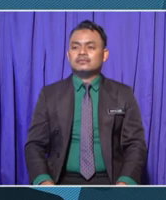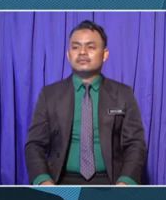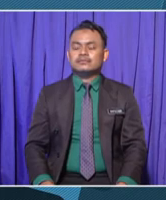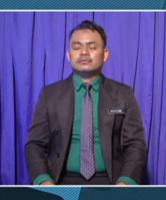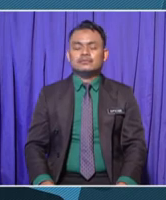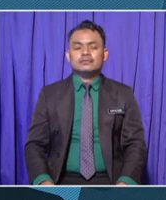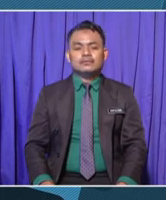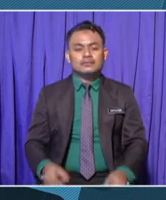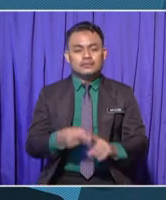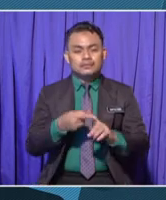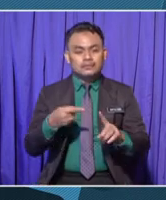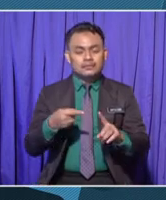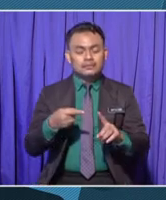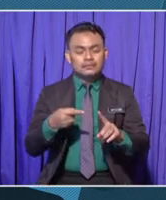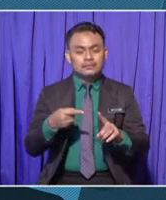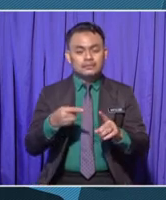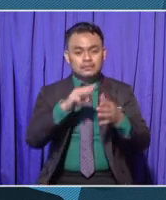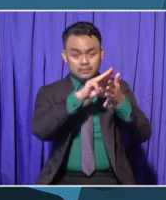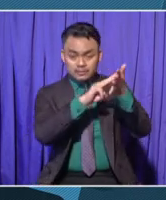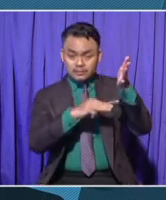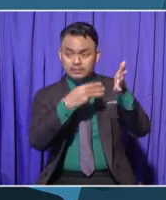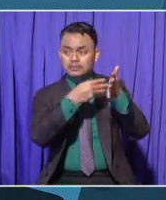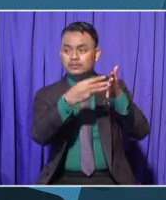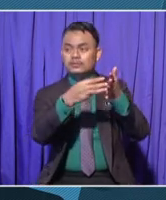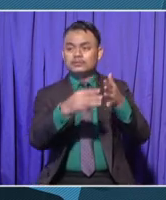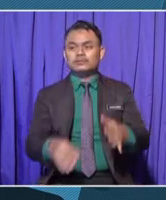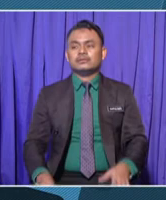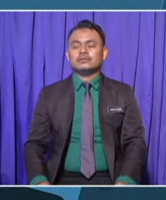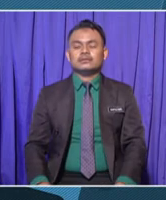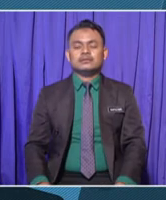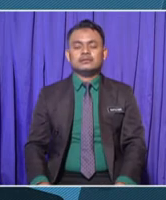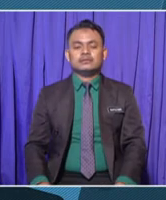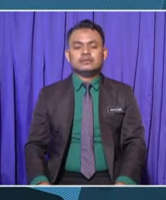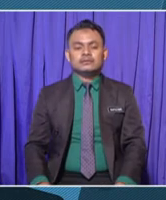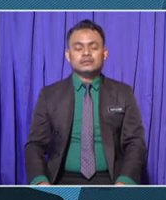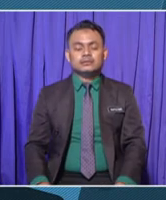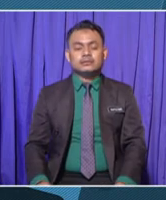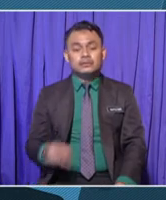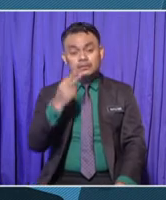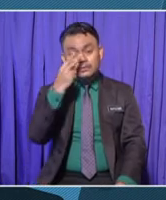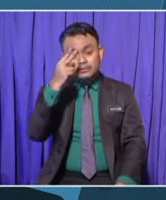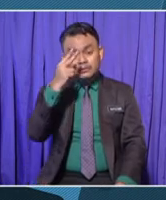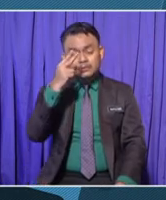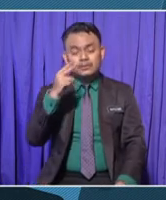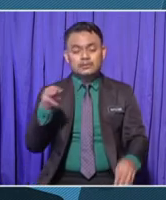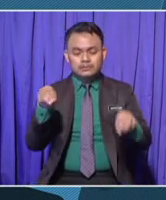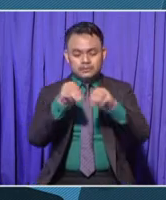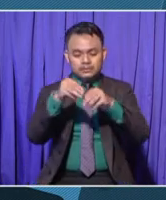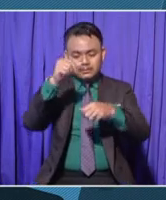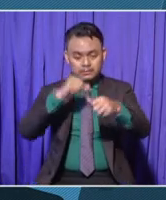From the classification table, what can you conclude about the magnet reaction?